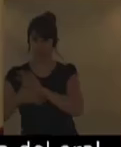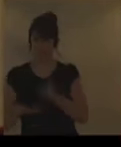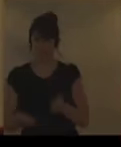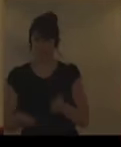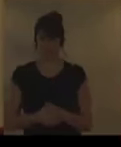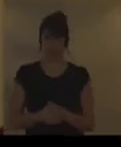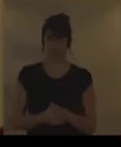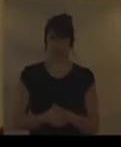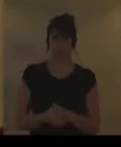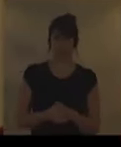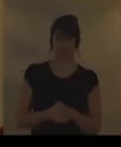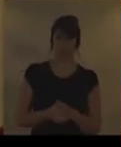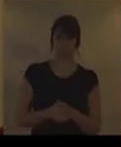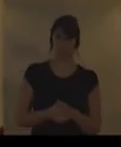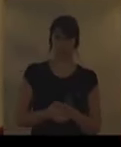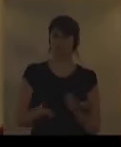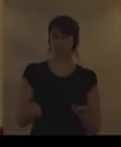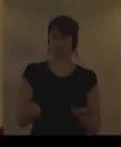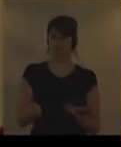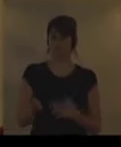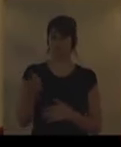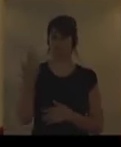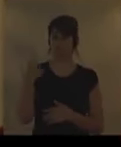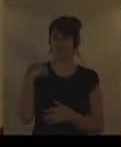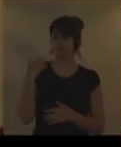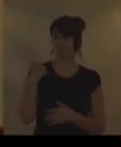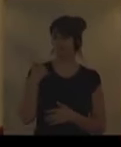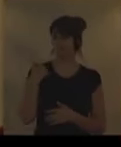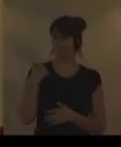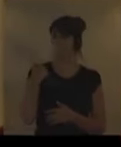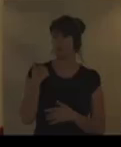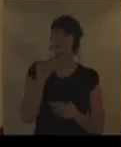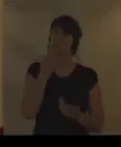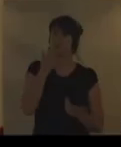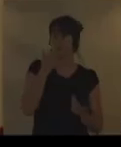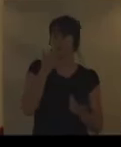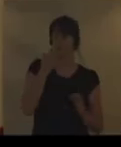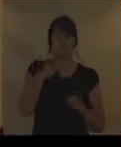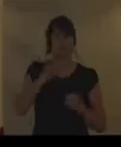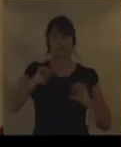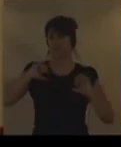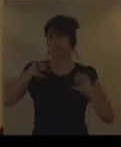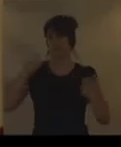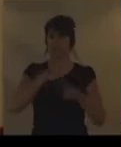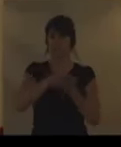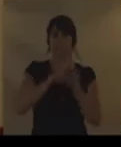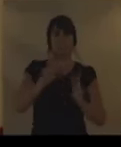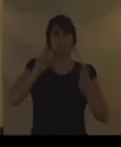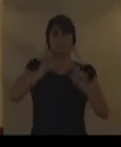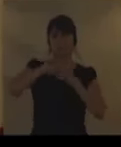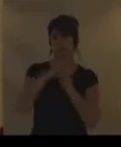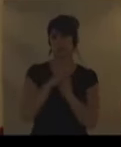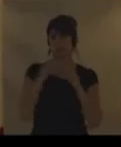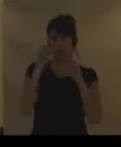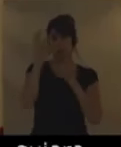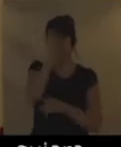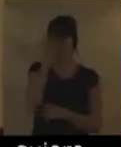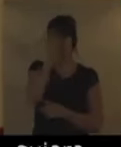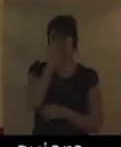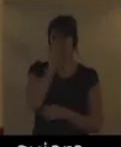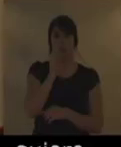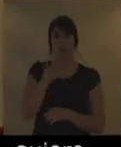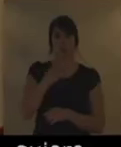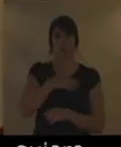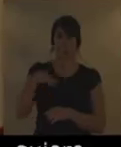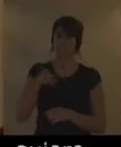Before I talk about the theoretical frameworks, I will set the context of this presentation and introduce